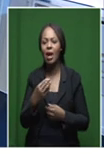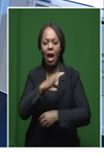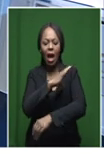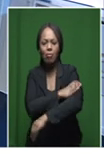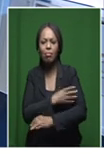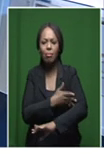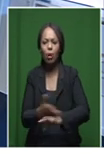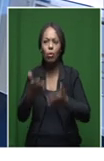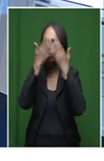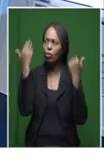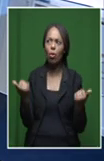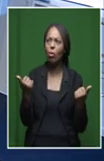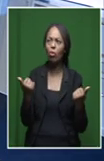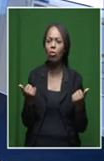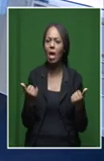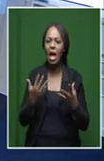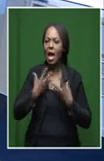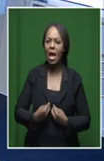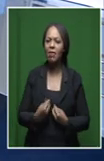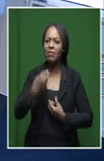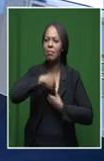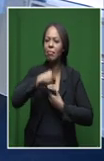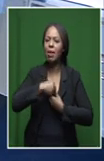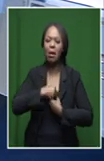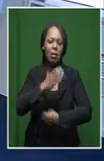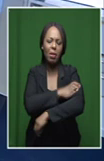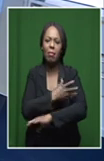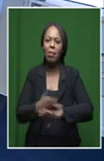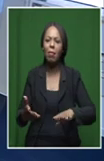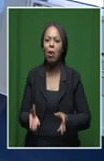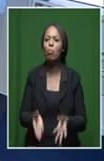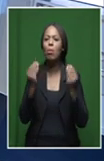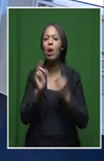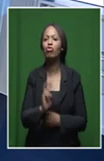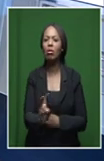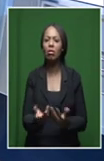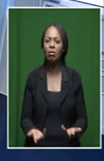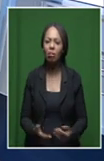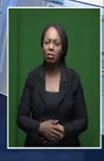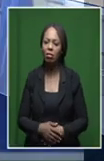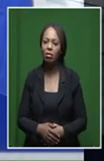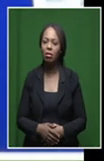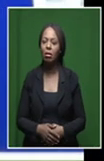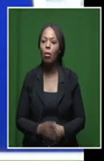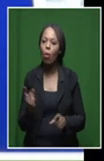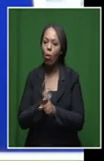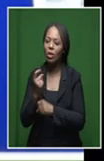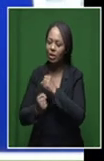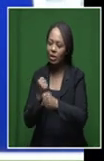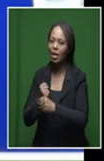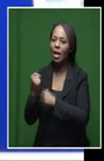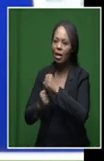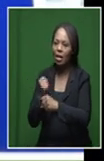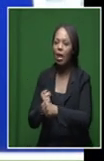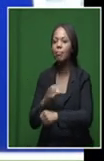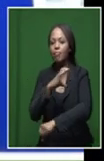how do you go around finding out about all of this? You know, you have to get your yearly checks. You have to go have your blood